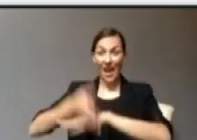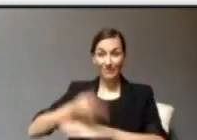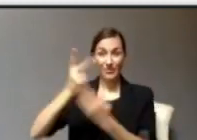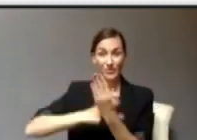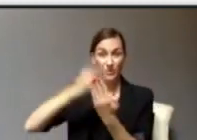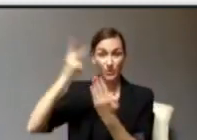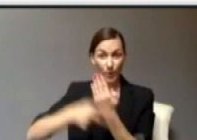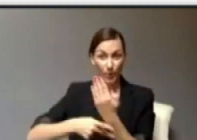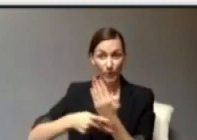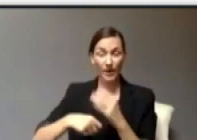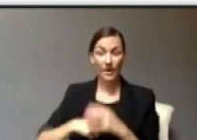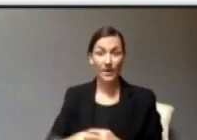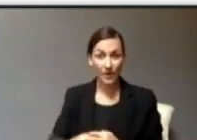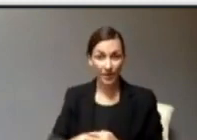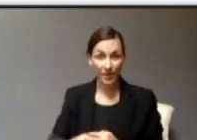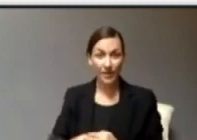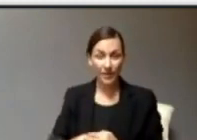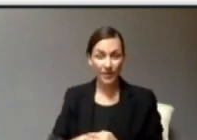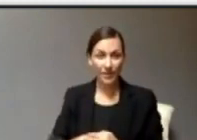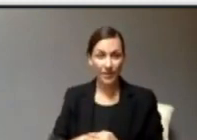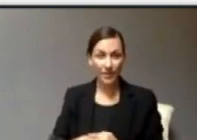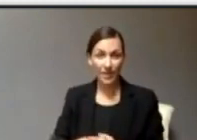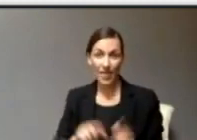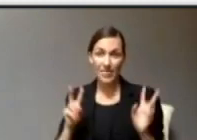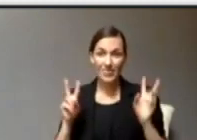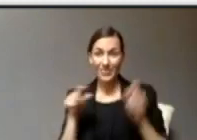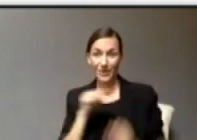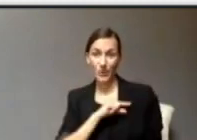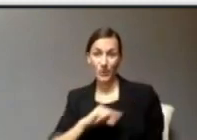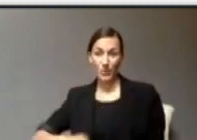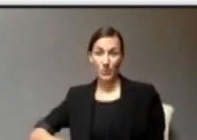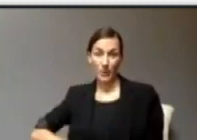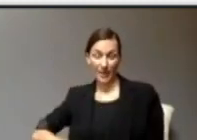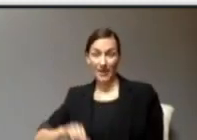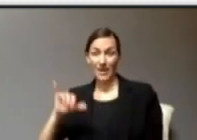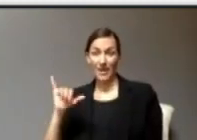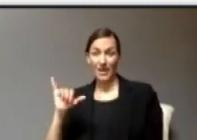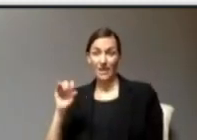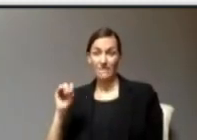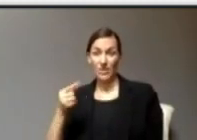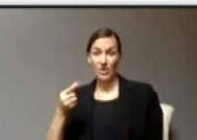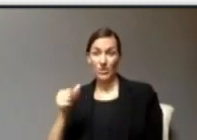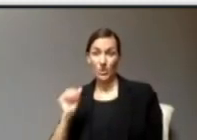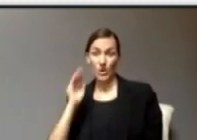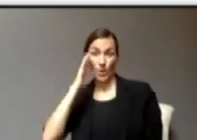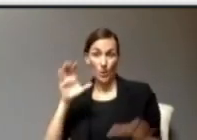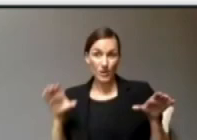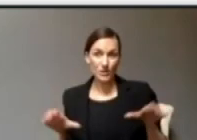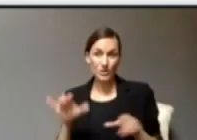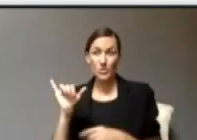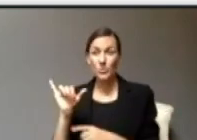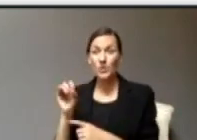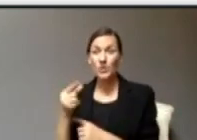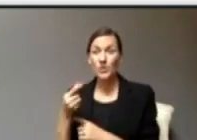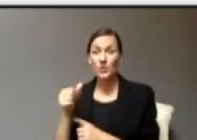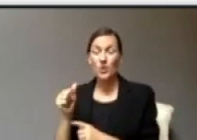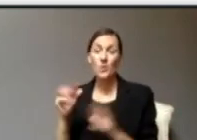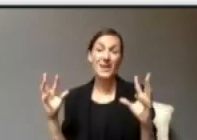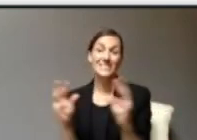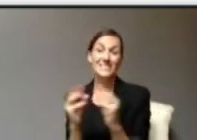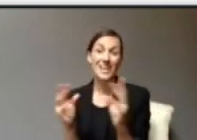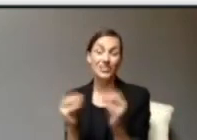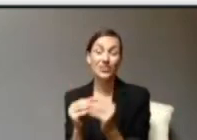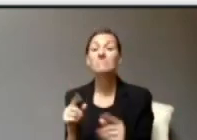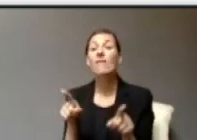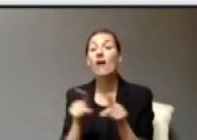that's Queen of Yoga, Kimberly Boyd, will take us through a yoga session. But we also want to let you know the coalition